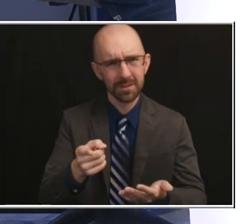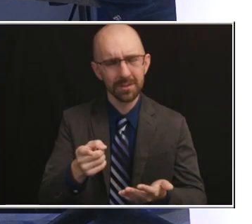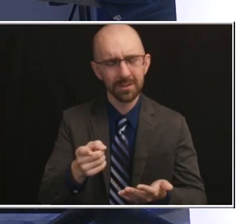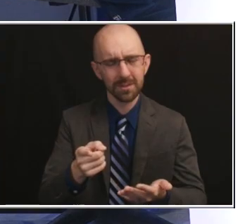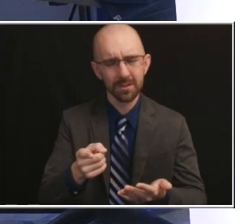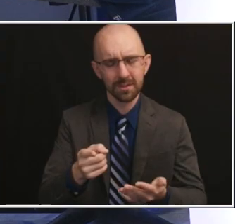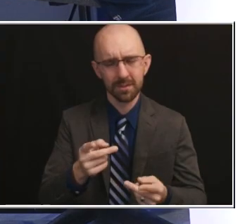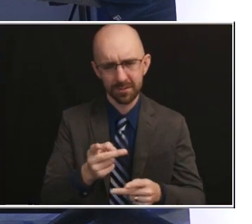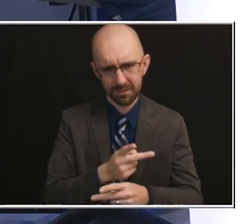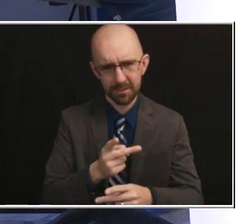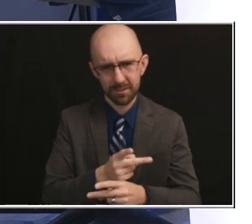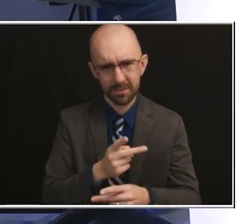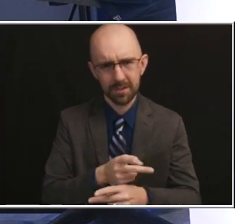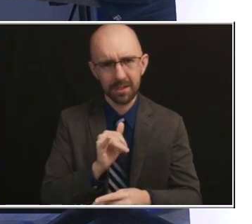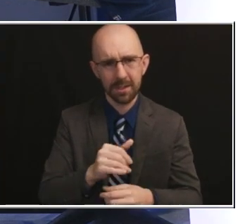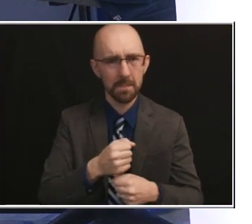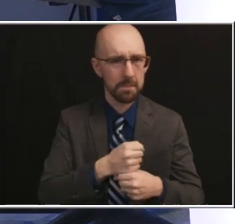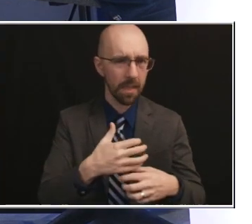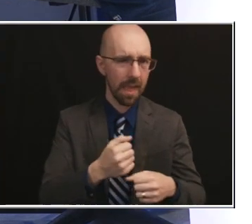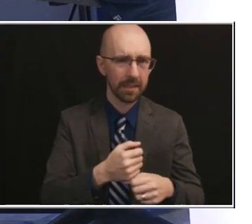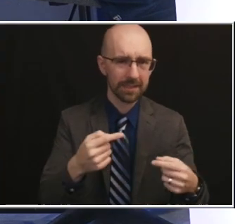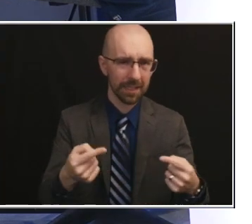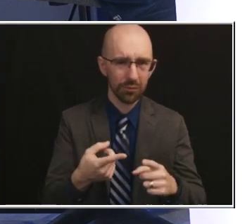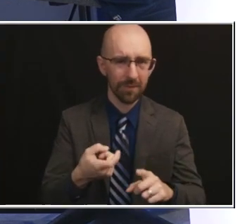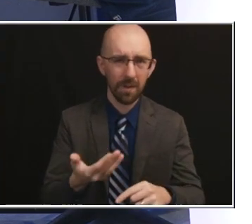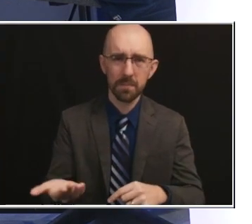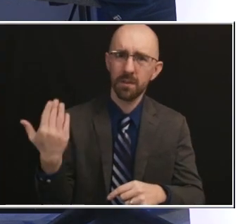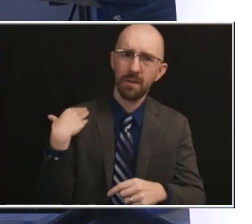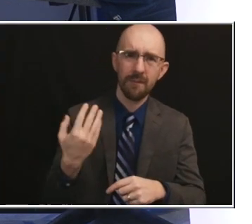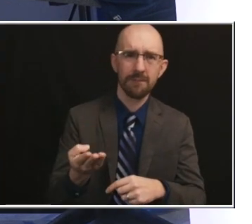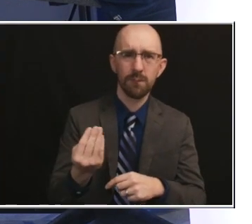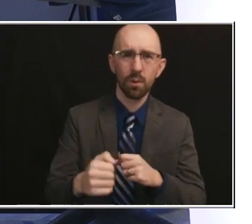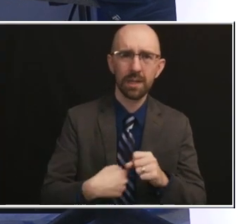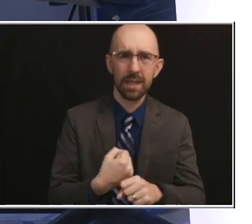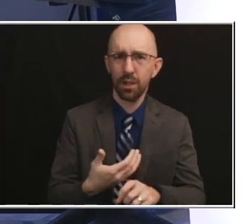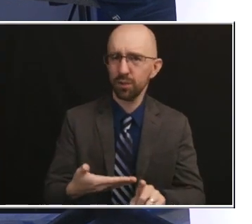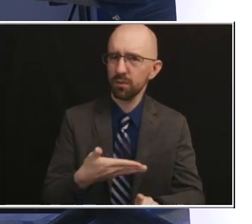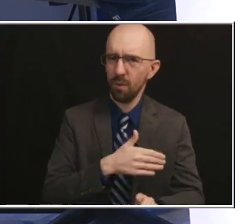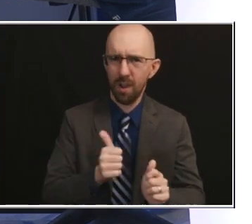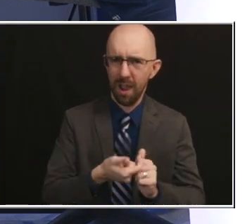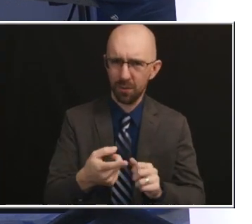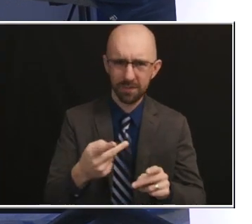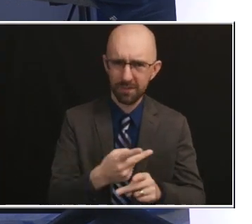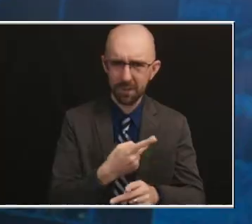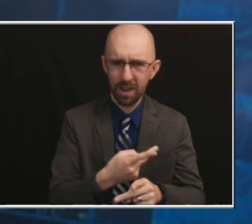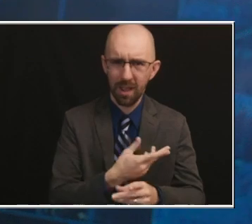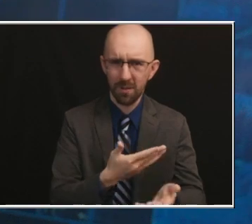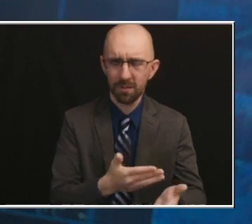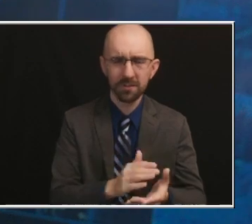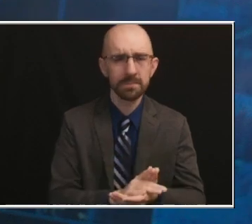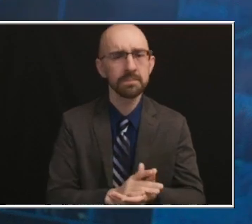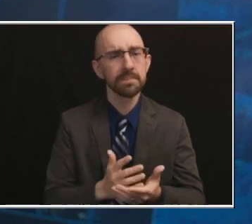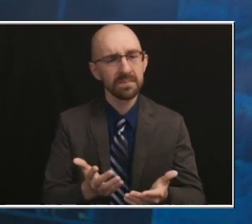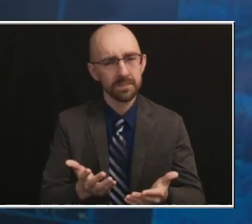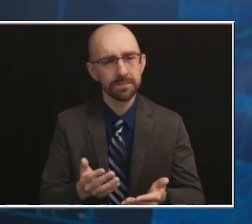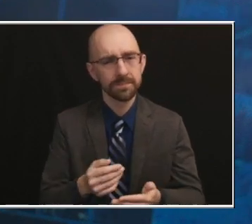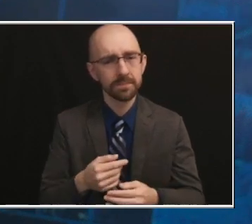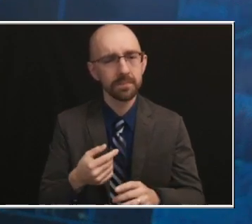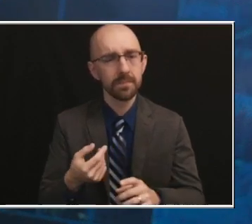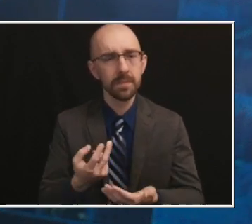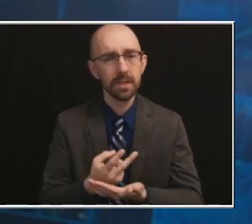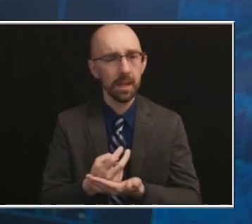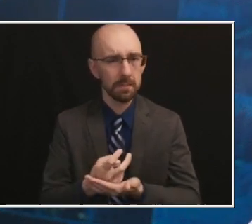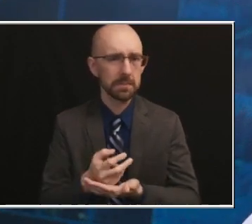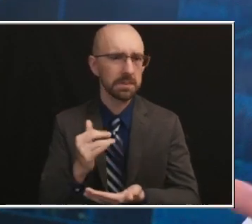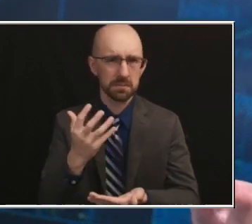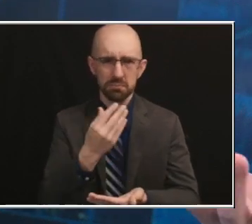a blast injury from 14 years earlier? How did you figure that out? Well, so the epilepsy part is fairly straightforward for him.